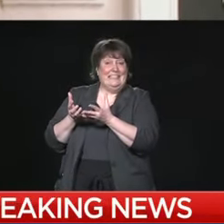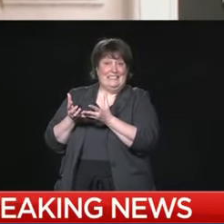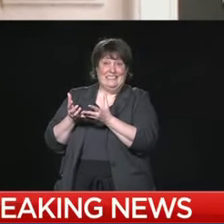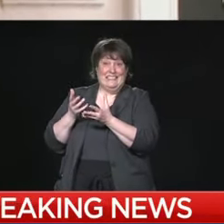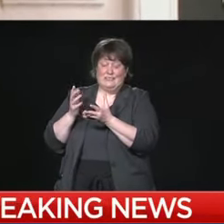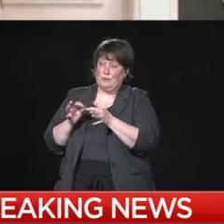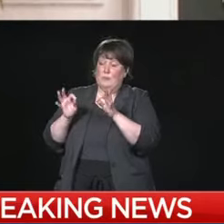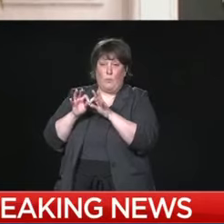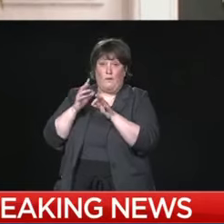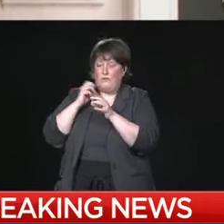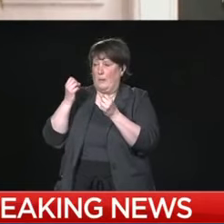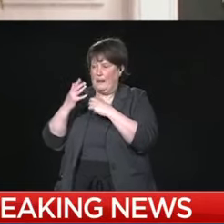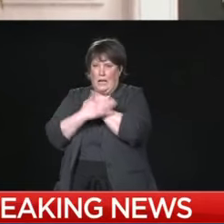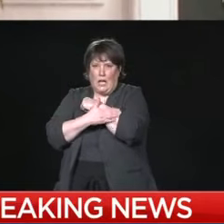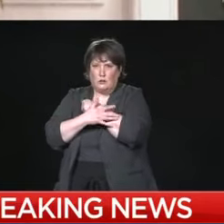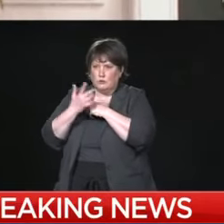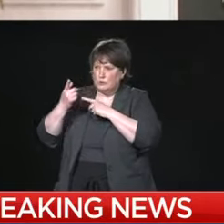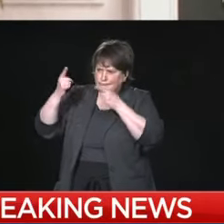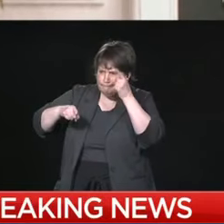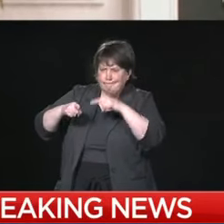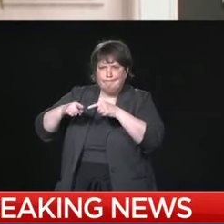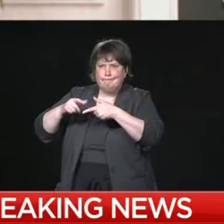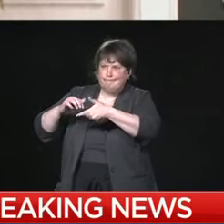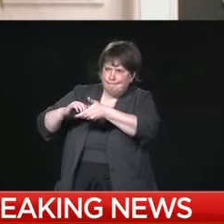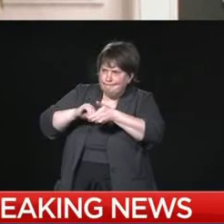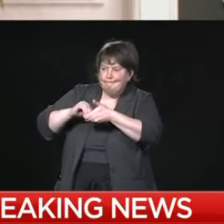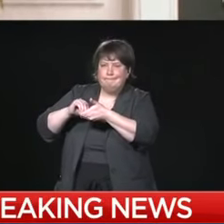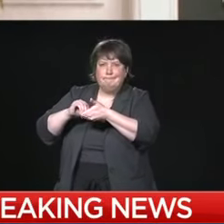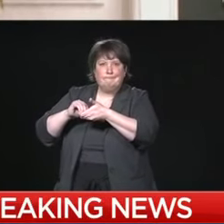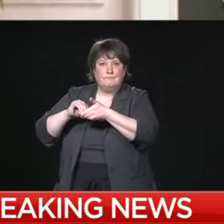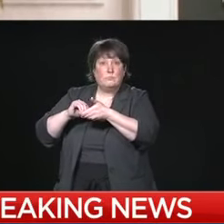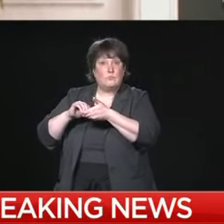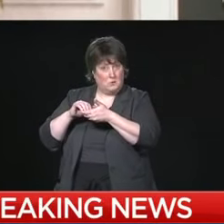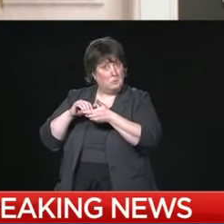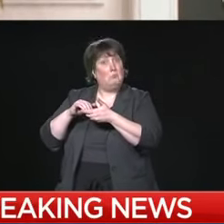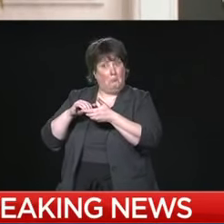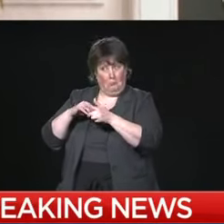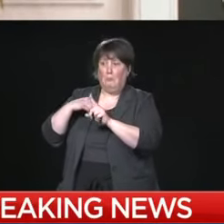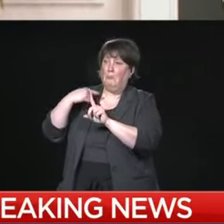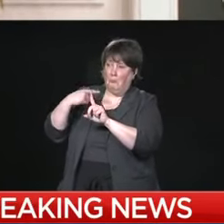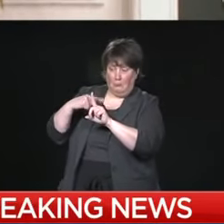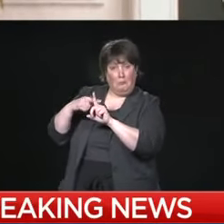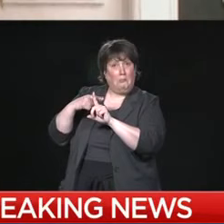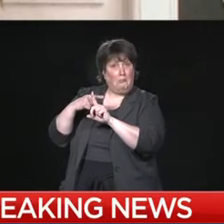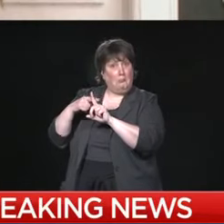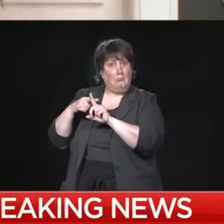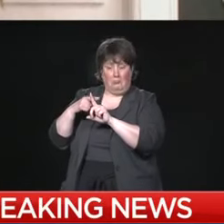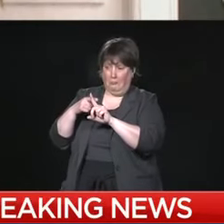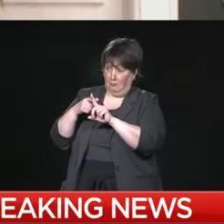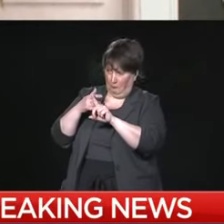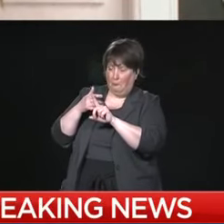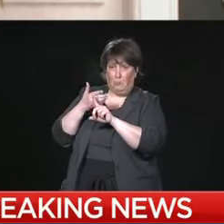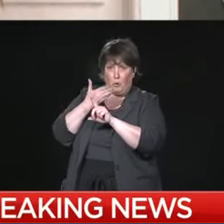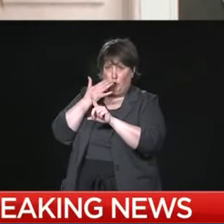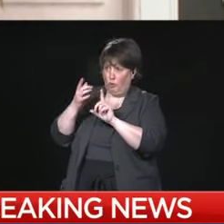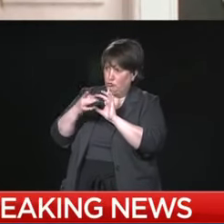really important for countries to work together. We have seen promising signs of positive relations on